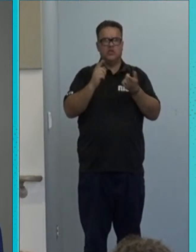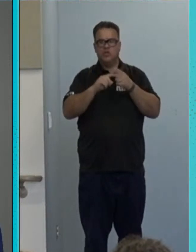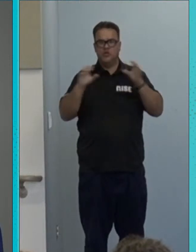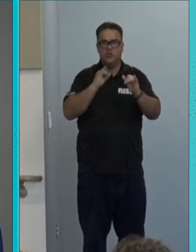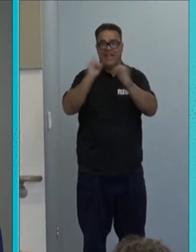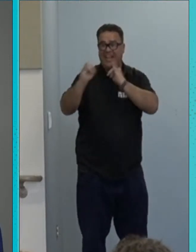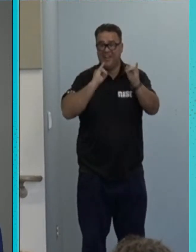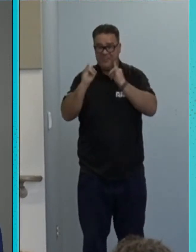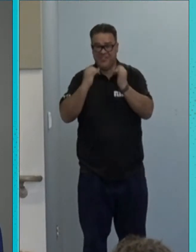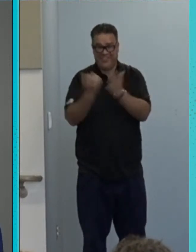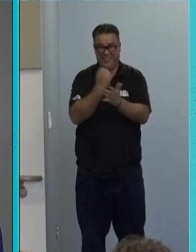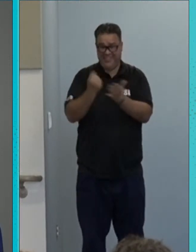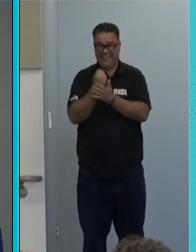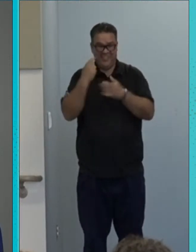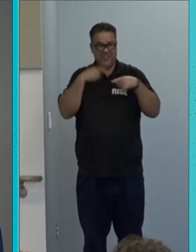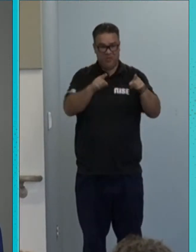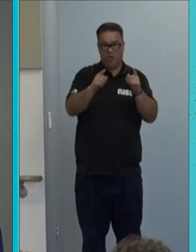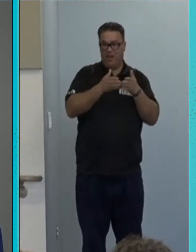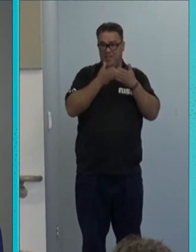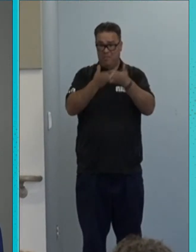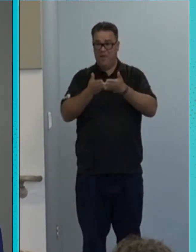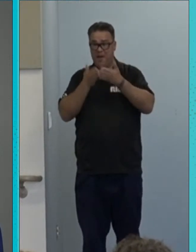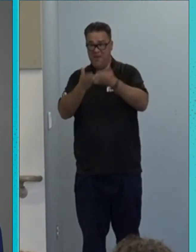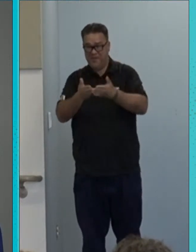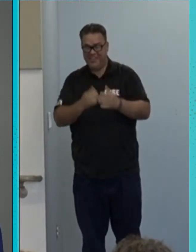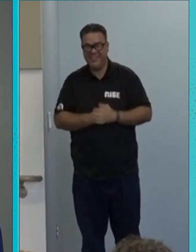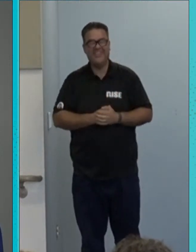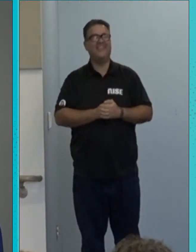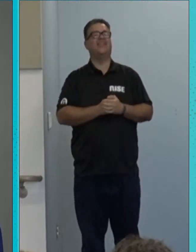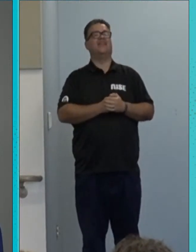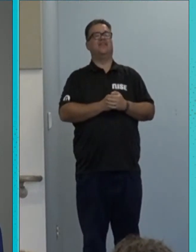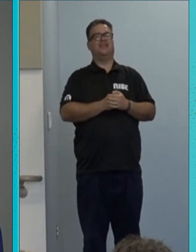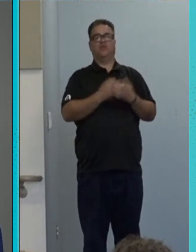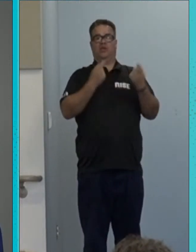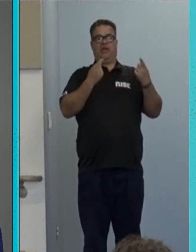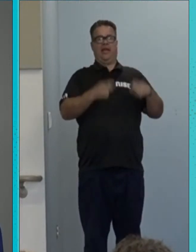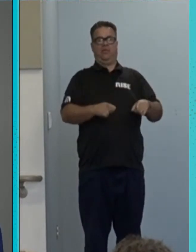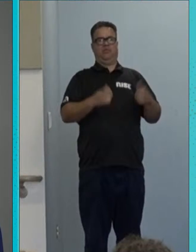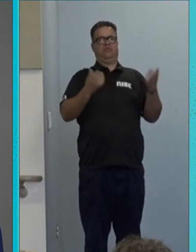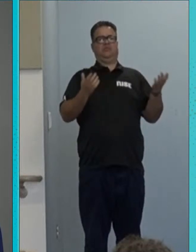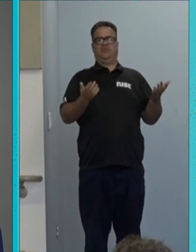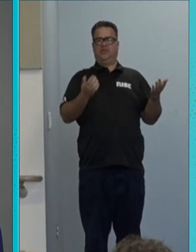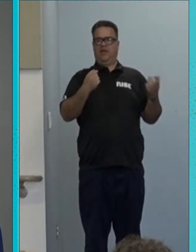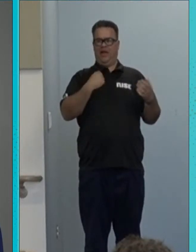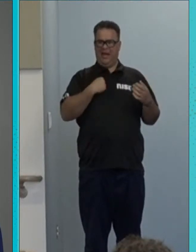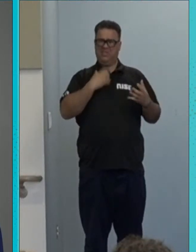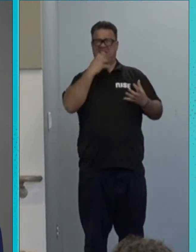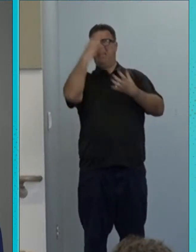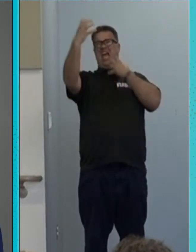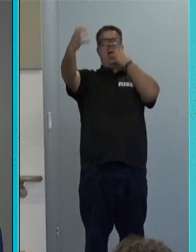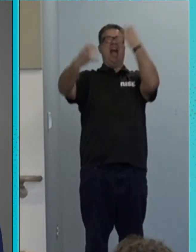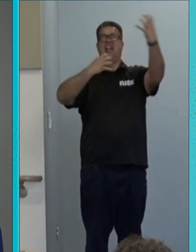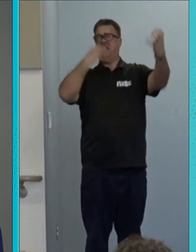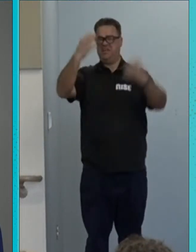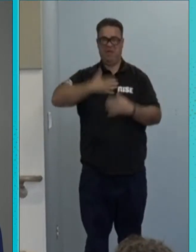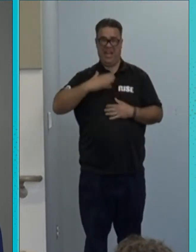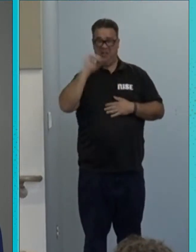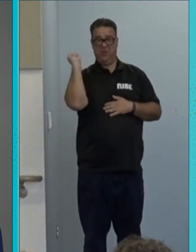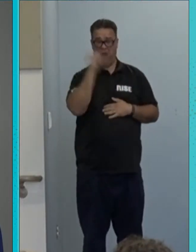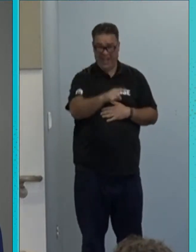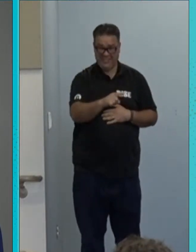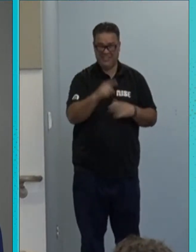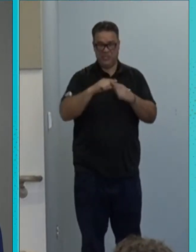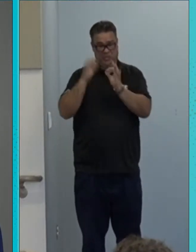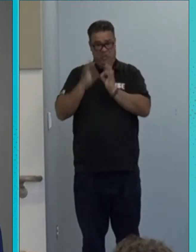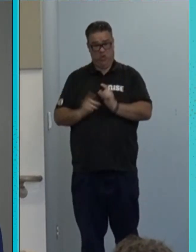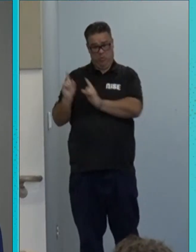some interviews on this boat. And so I was yelling my questions to